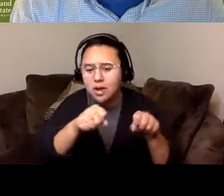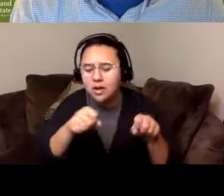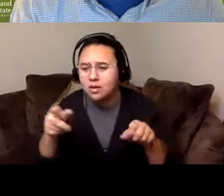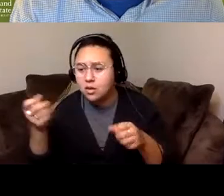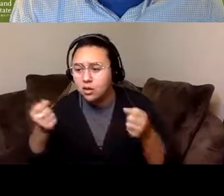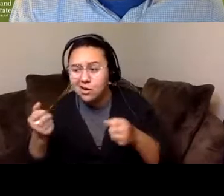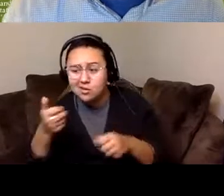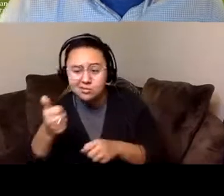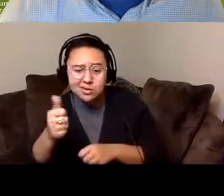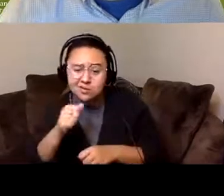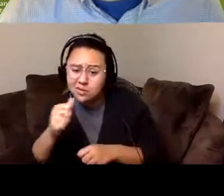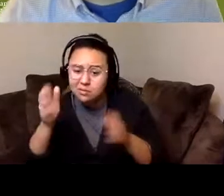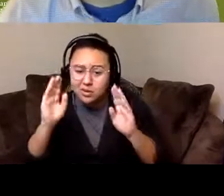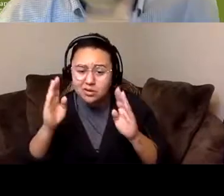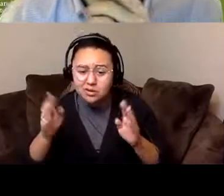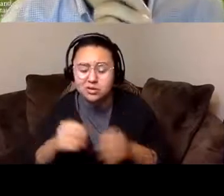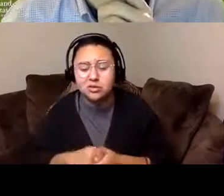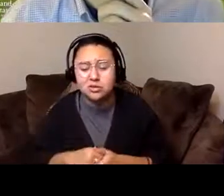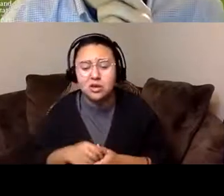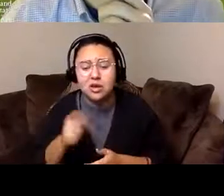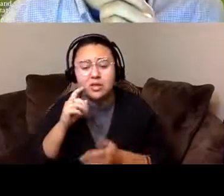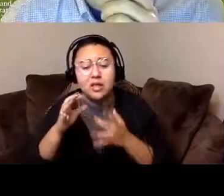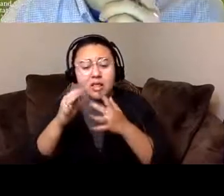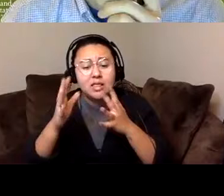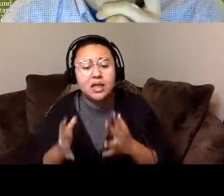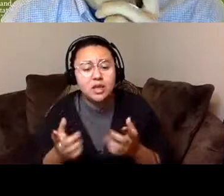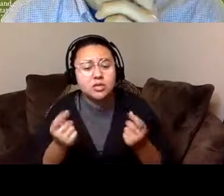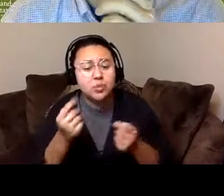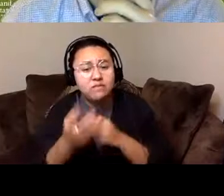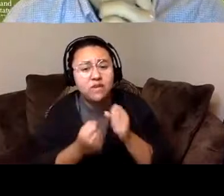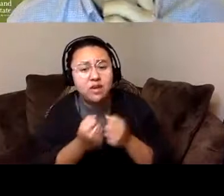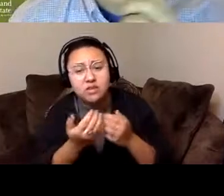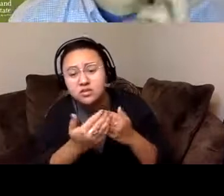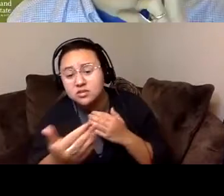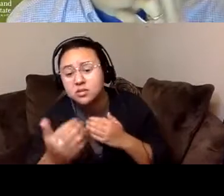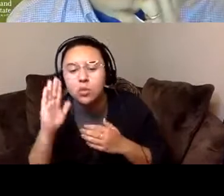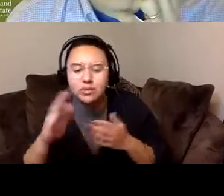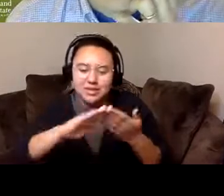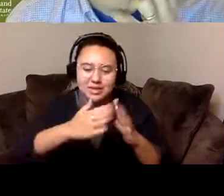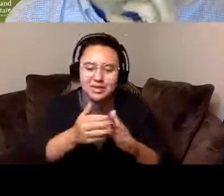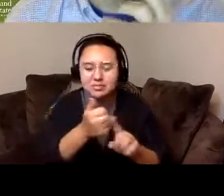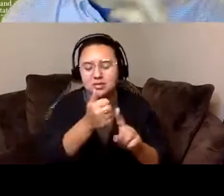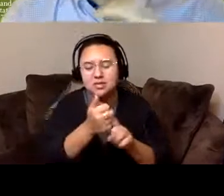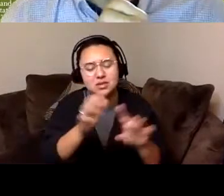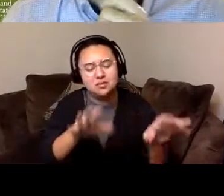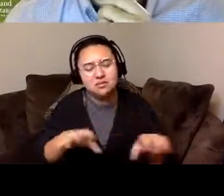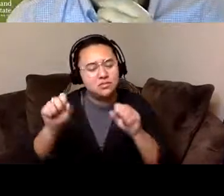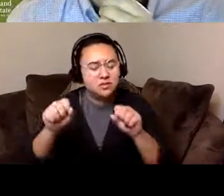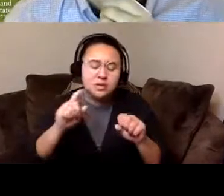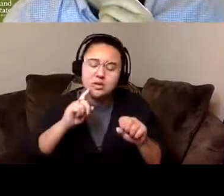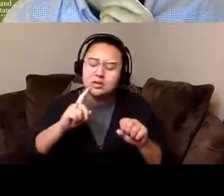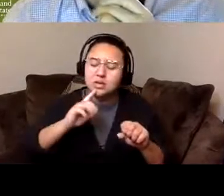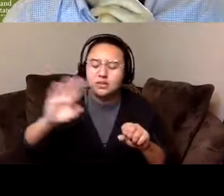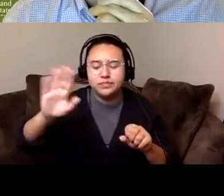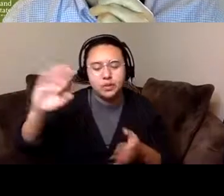leaders of the next 5 years are going to be cities that are going to be really taking the step to say, let's reduce the number